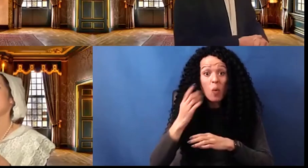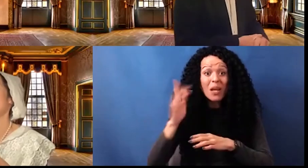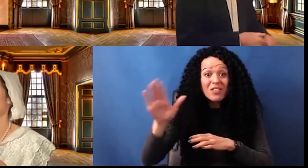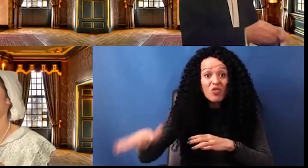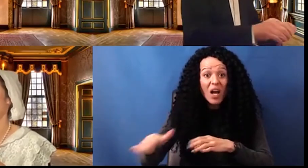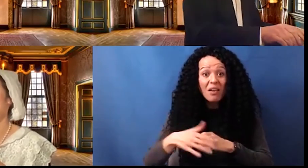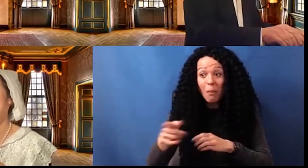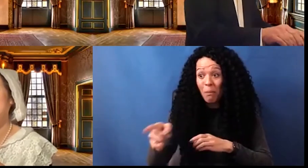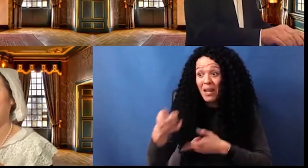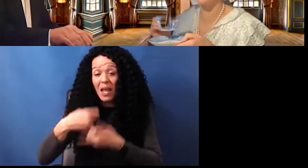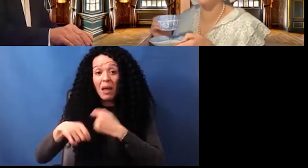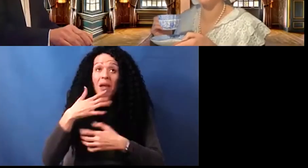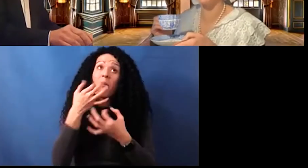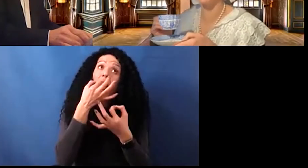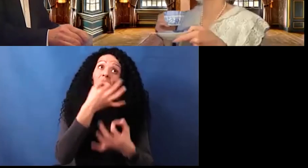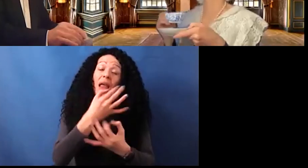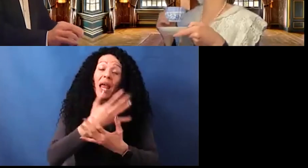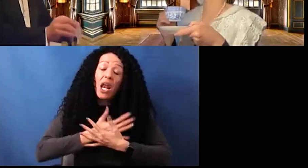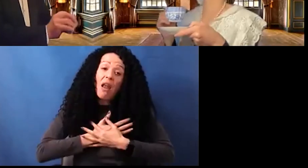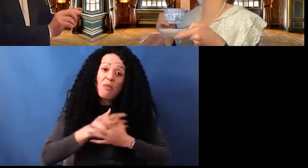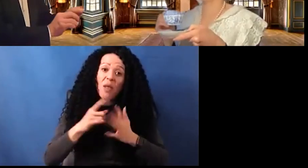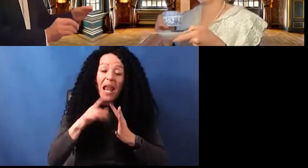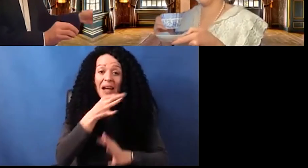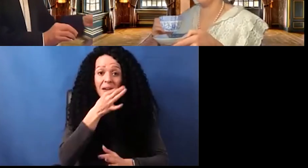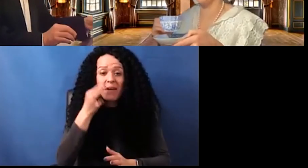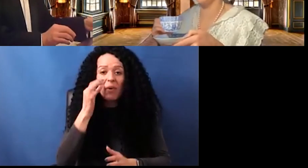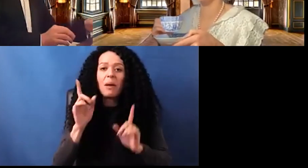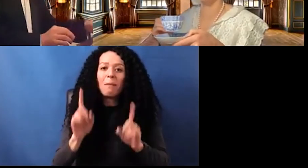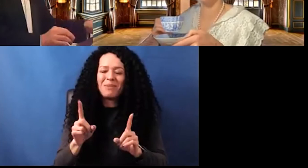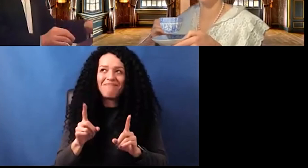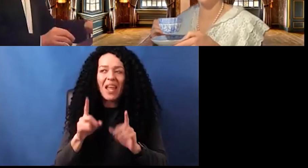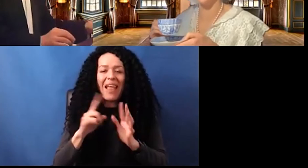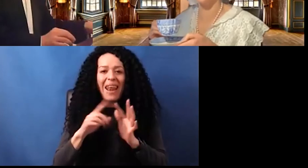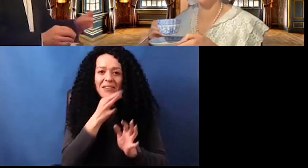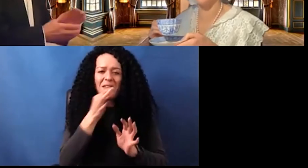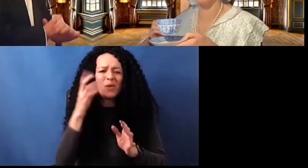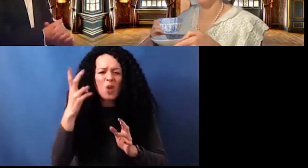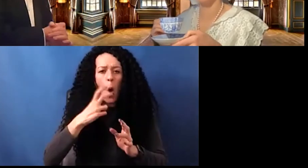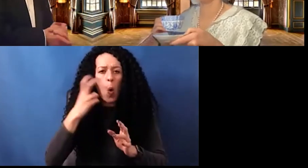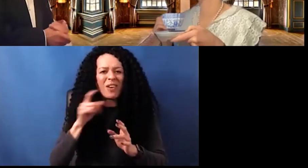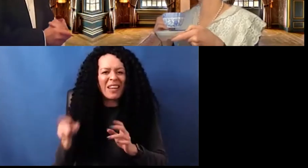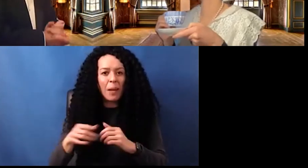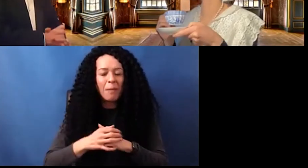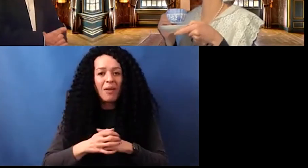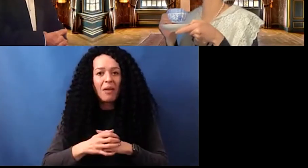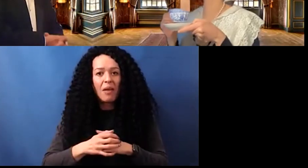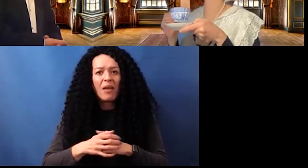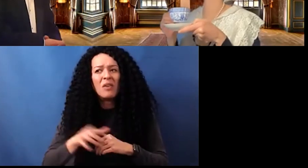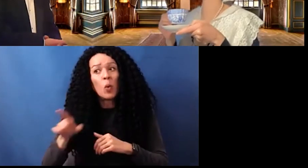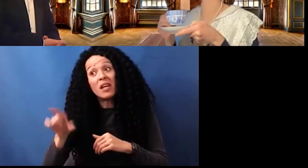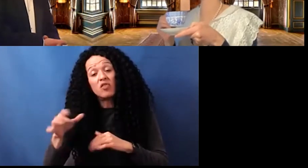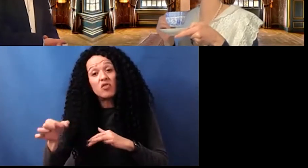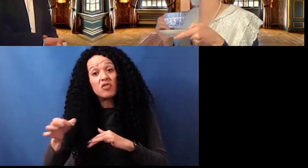which led him to falling in love with her. Thankfully, however, she is a good deal older than him, so his choice of bride